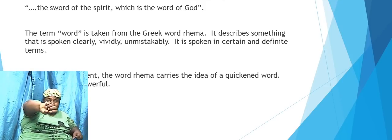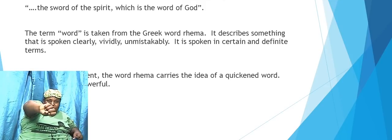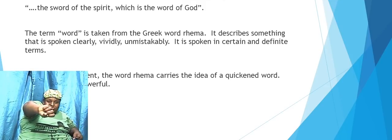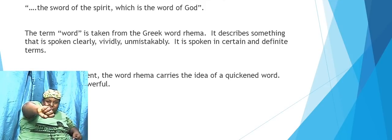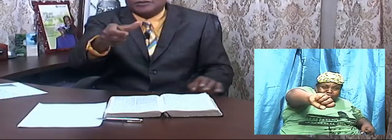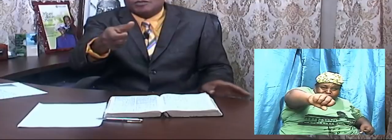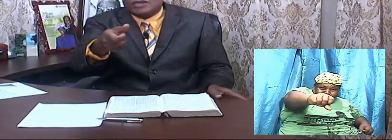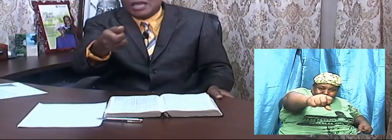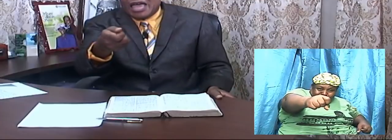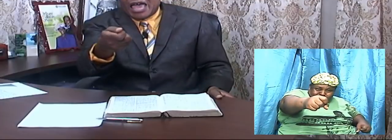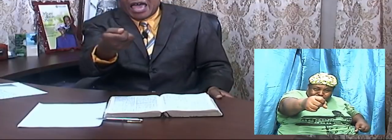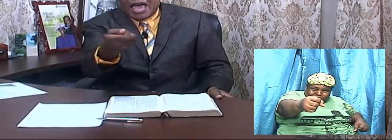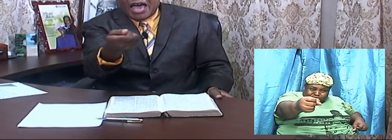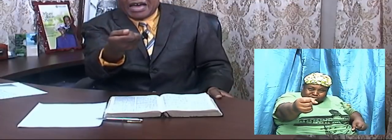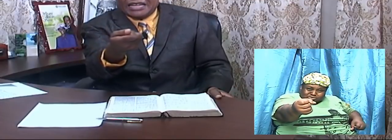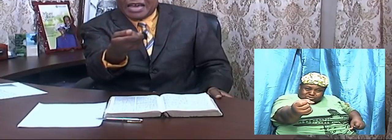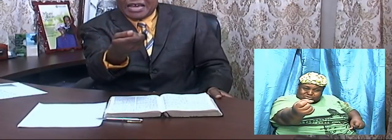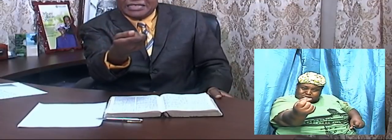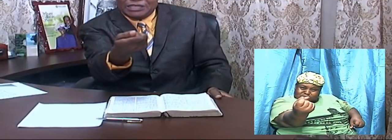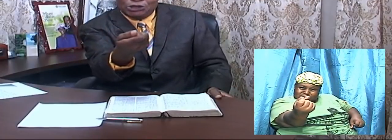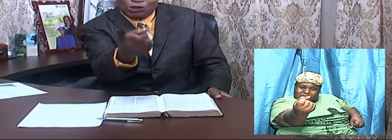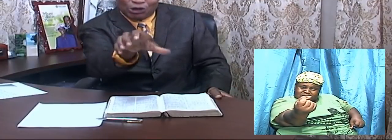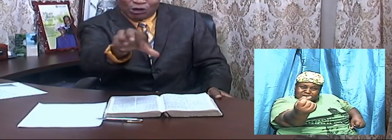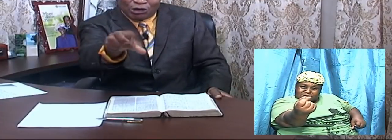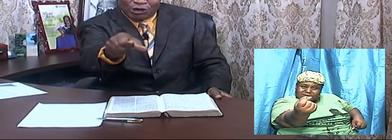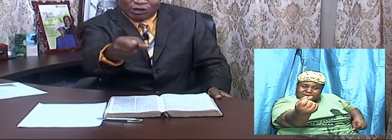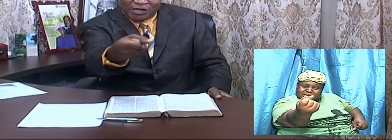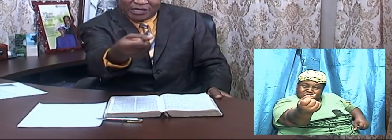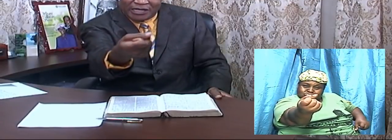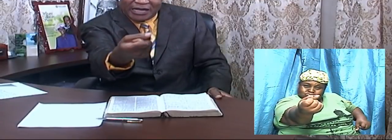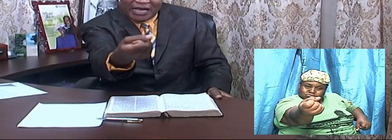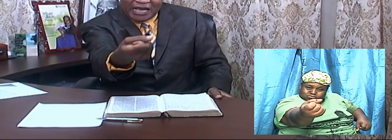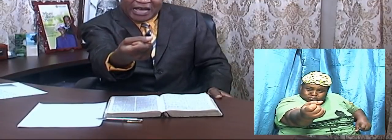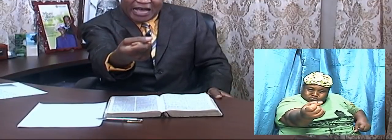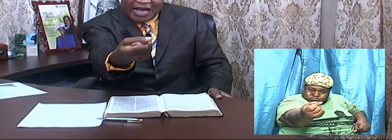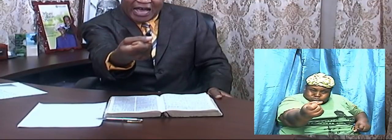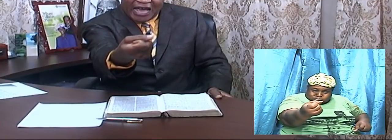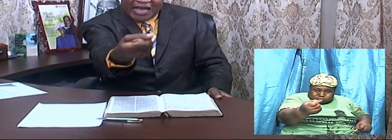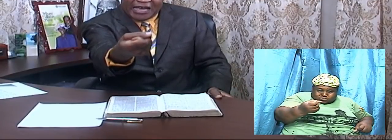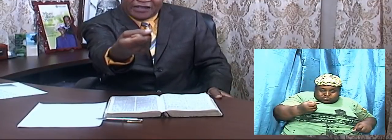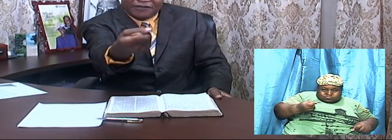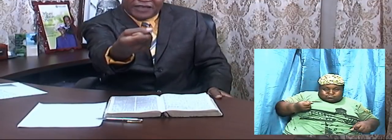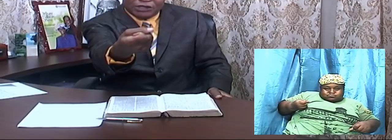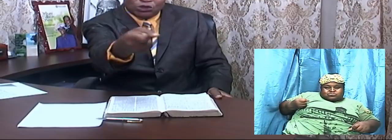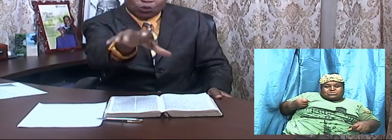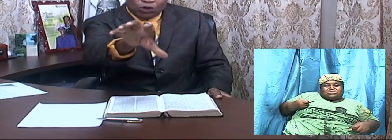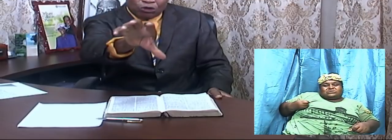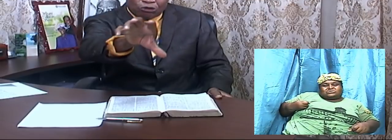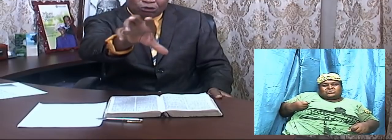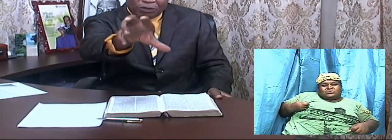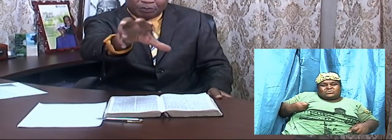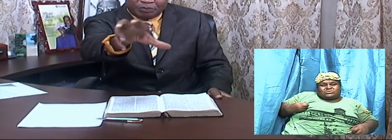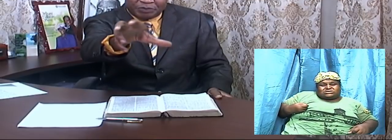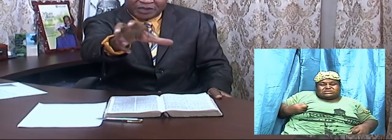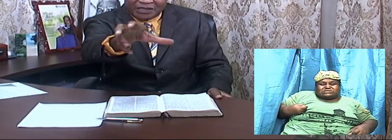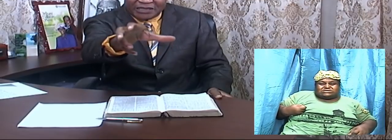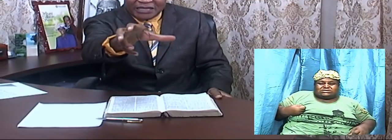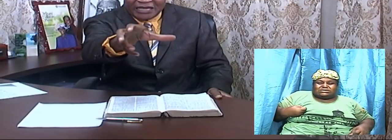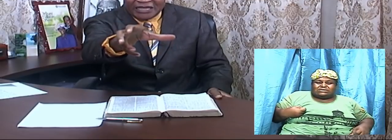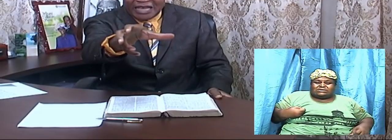it. And as he turned, that sword grips the